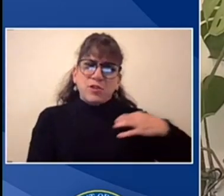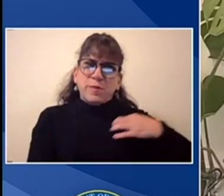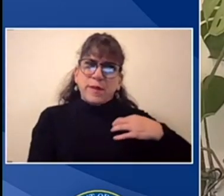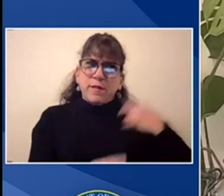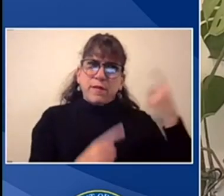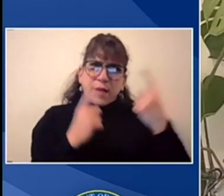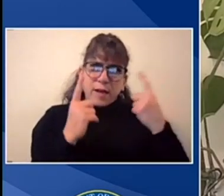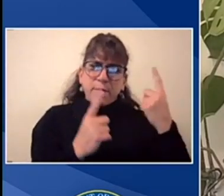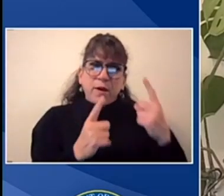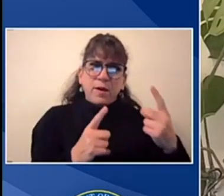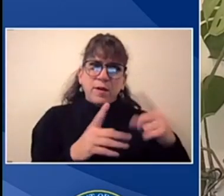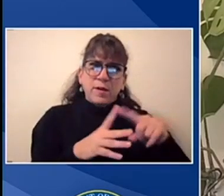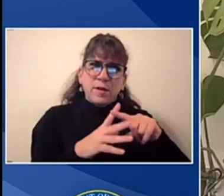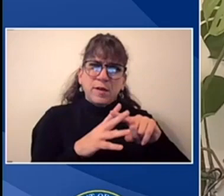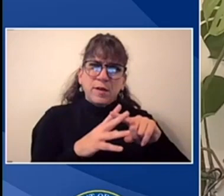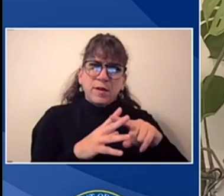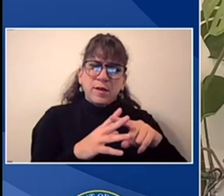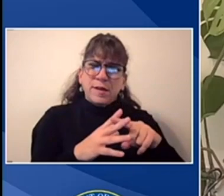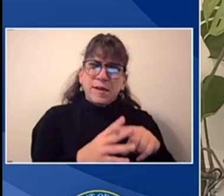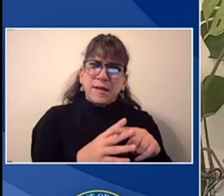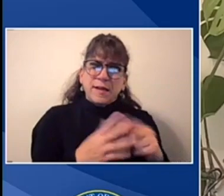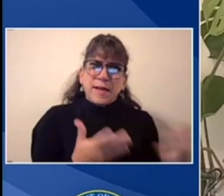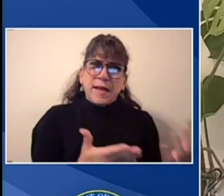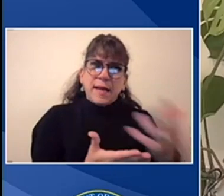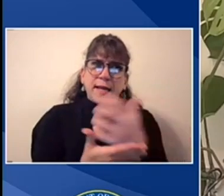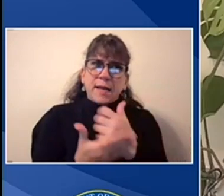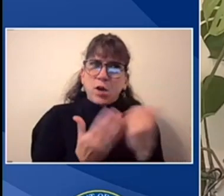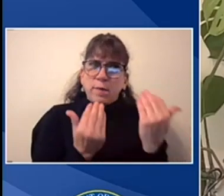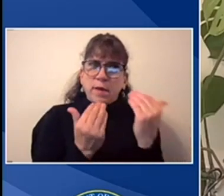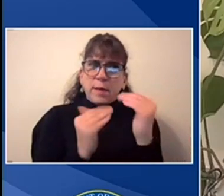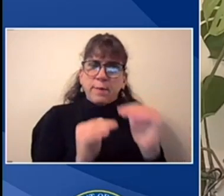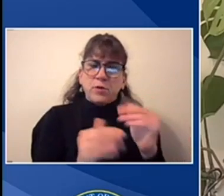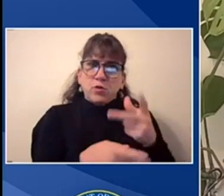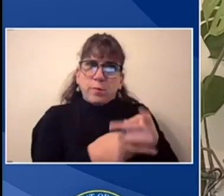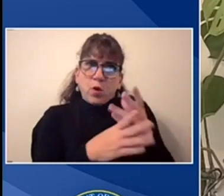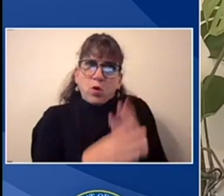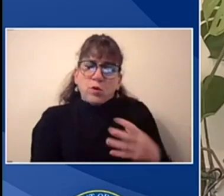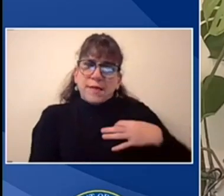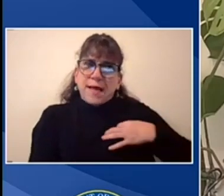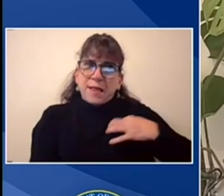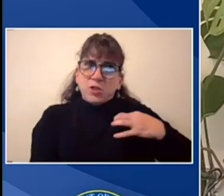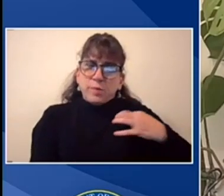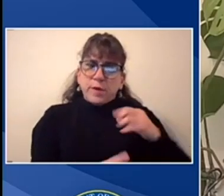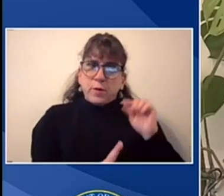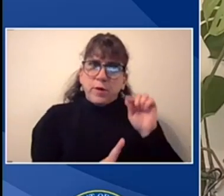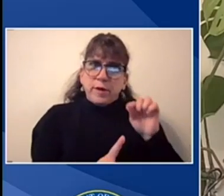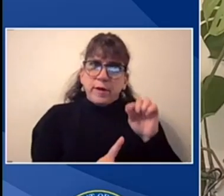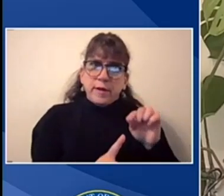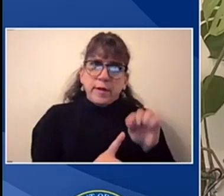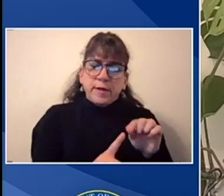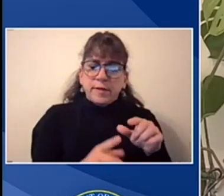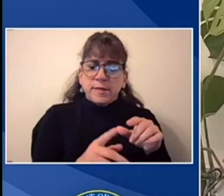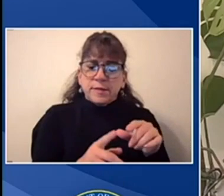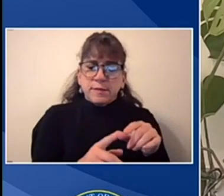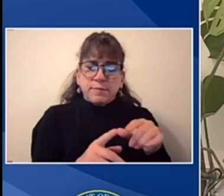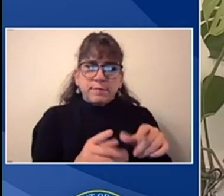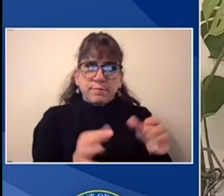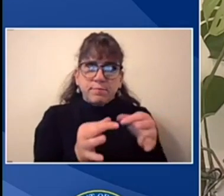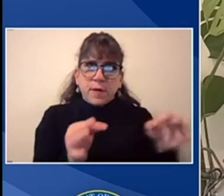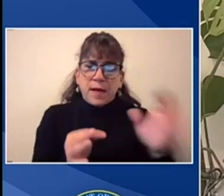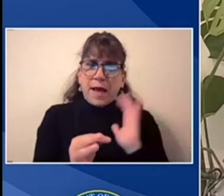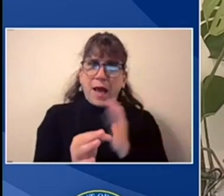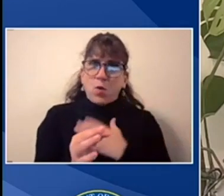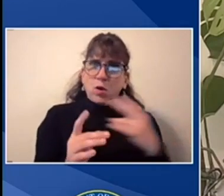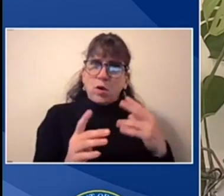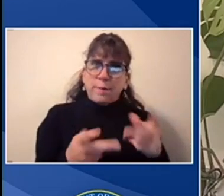imparting an income limit to the borrower eligibility for this provision? I would say that it's our position that